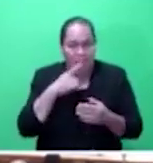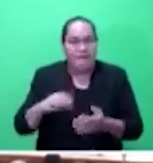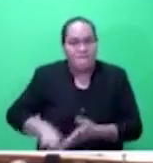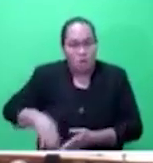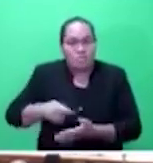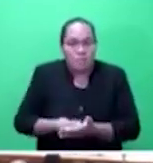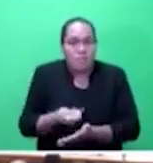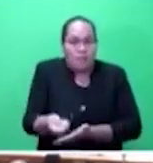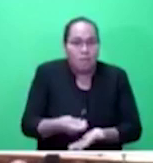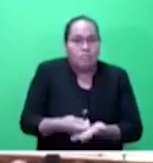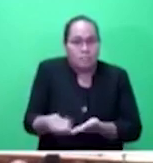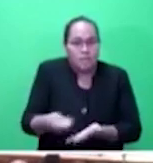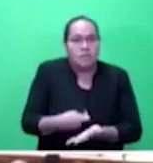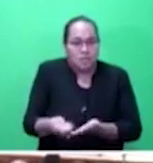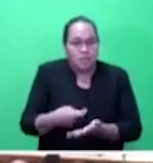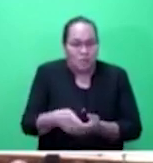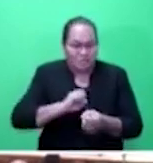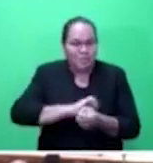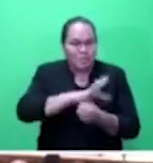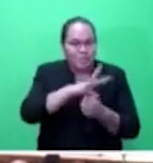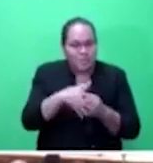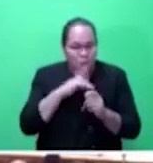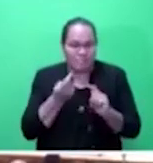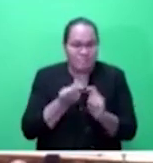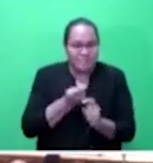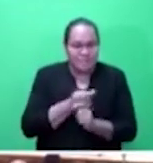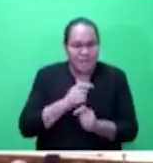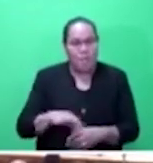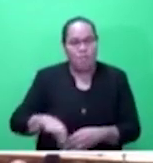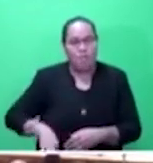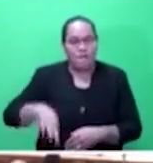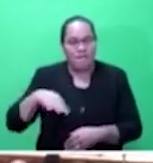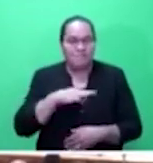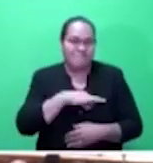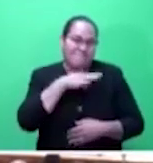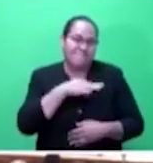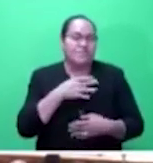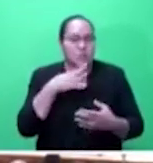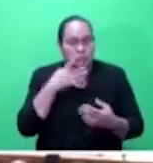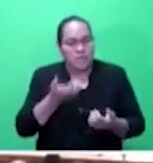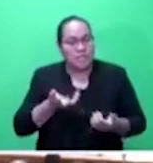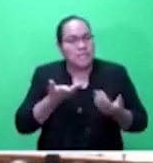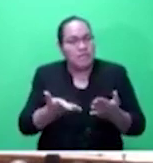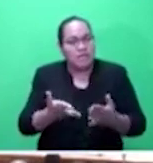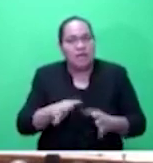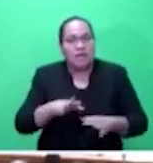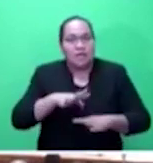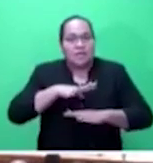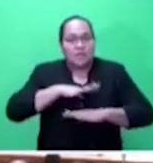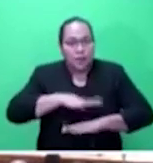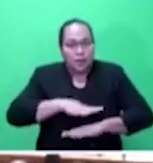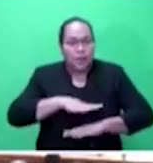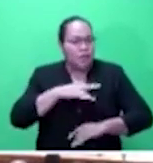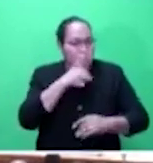schedule will be based on the post-COVID adjusted profits, offering serious financial relief to businesses, sole traders and